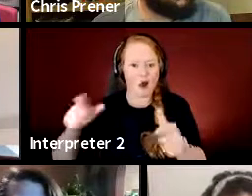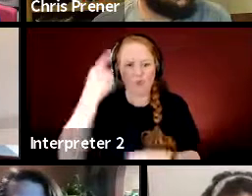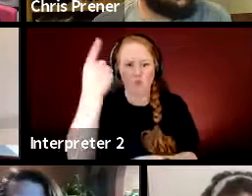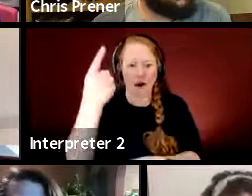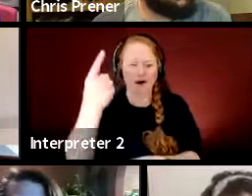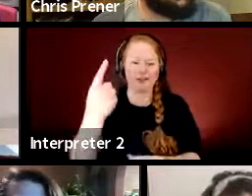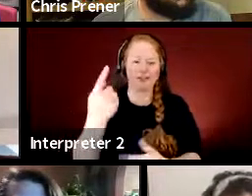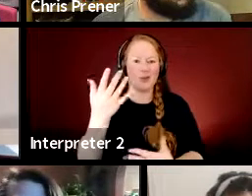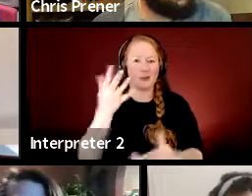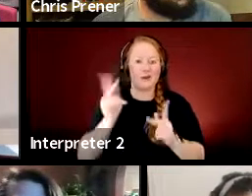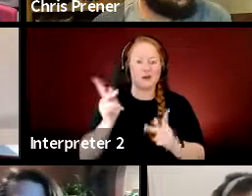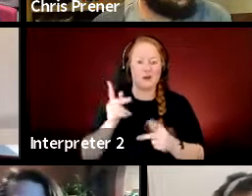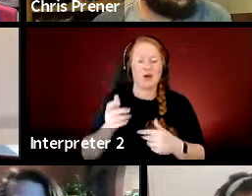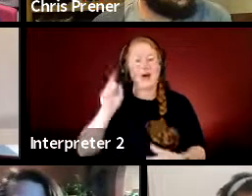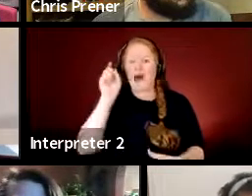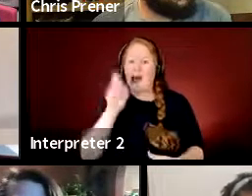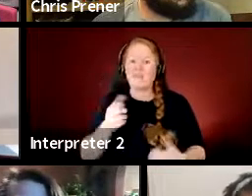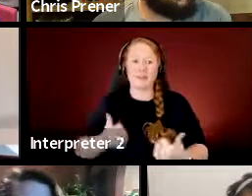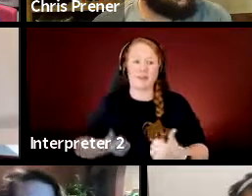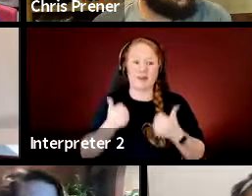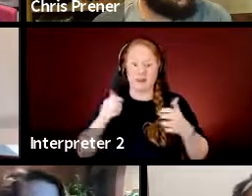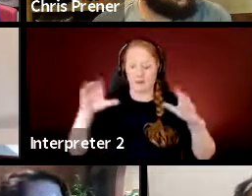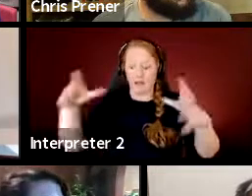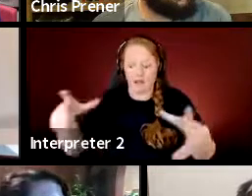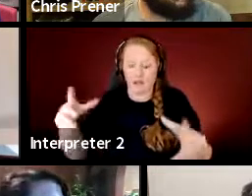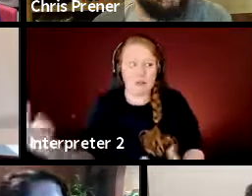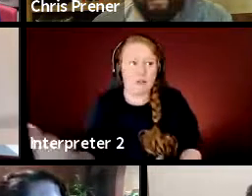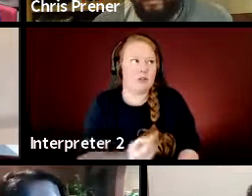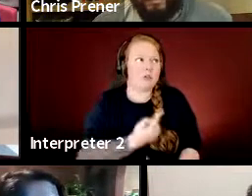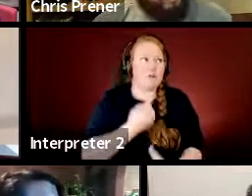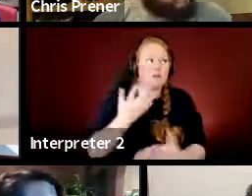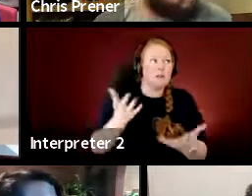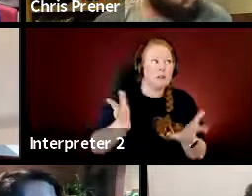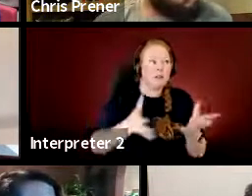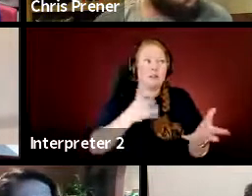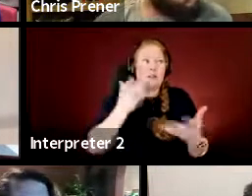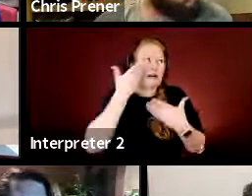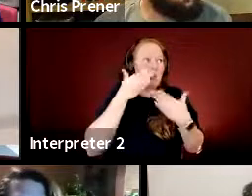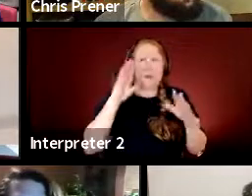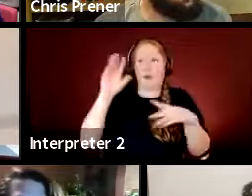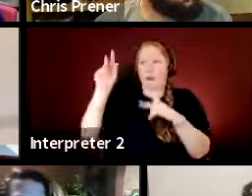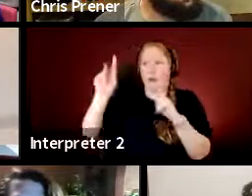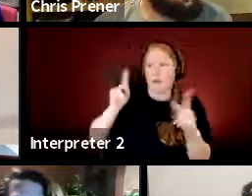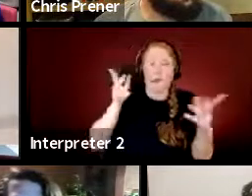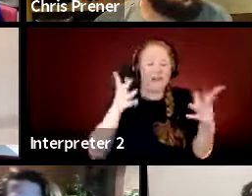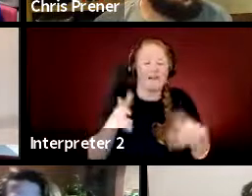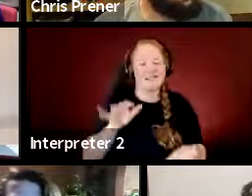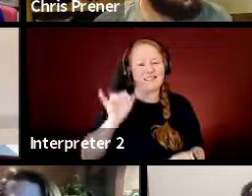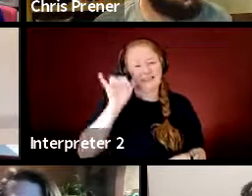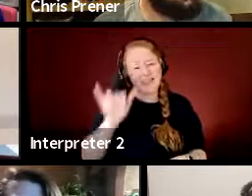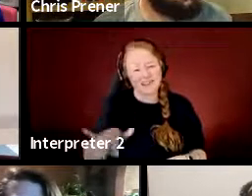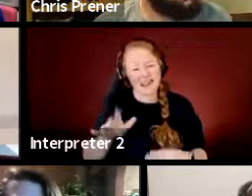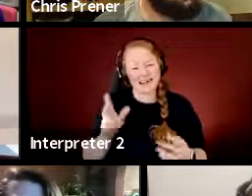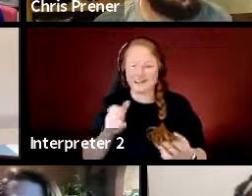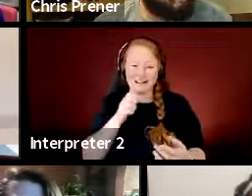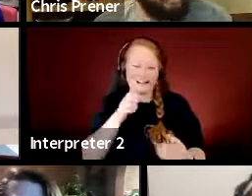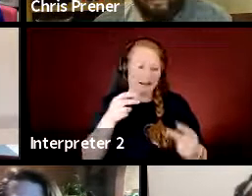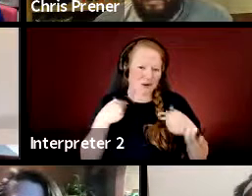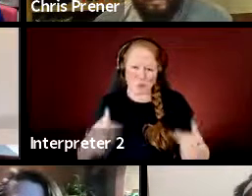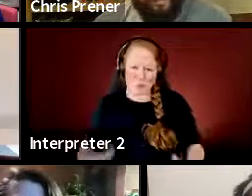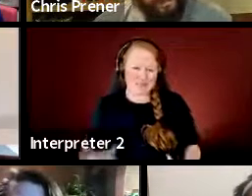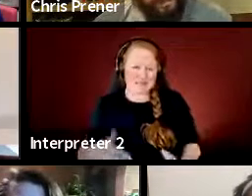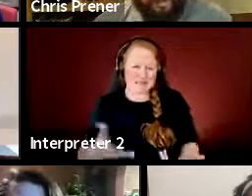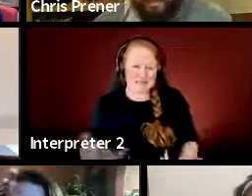know, don't feel close to, and just how dehumanizing that can be in itself when a lot of people live